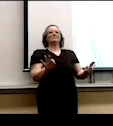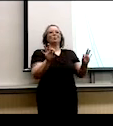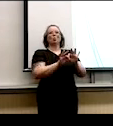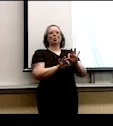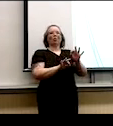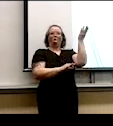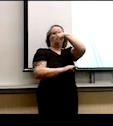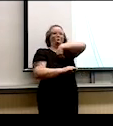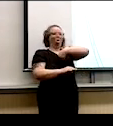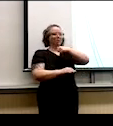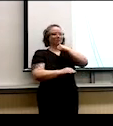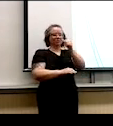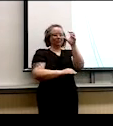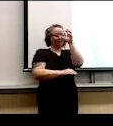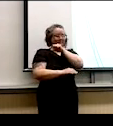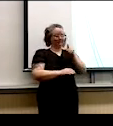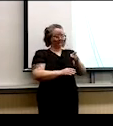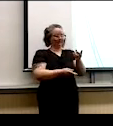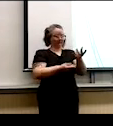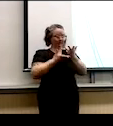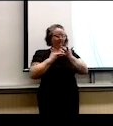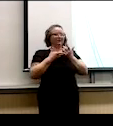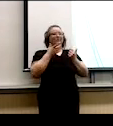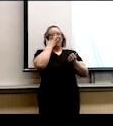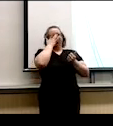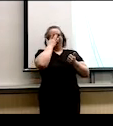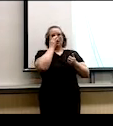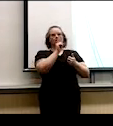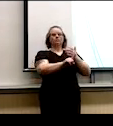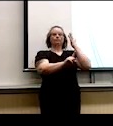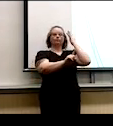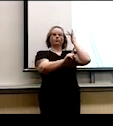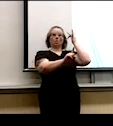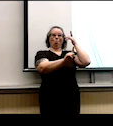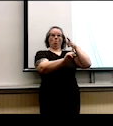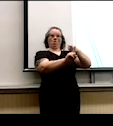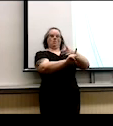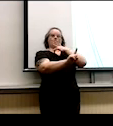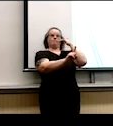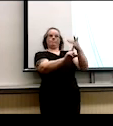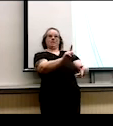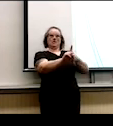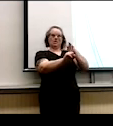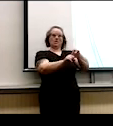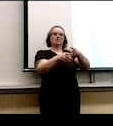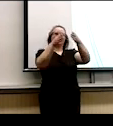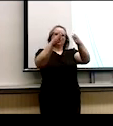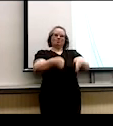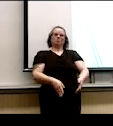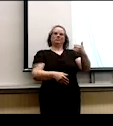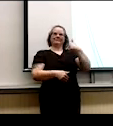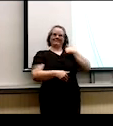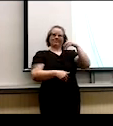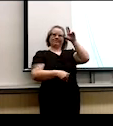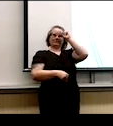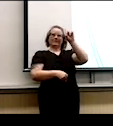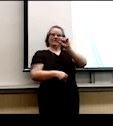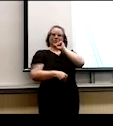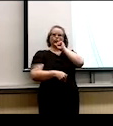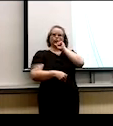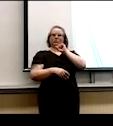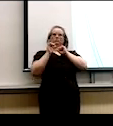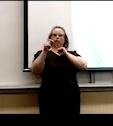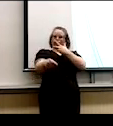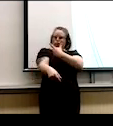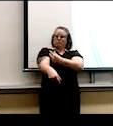enough with Down syndrome will get mild dysplastic syndrome and have the bimodal of other, like